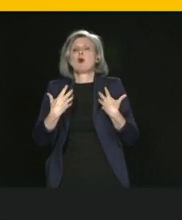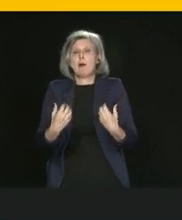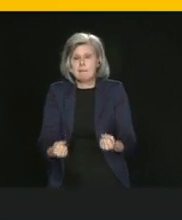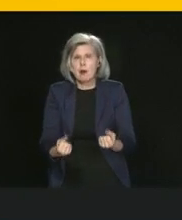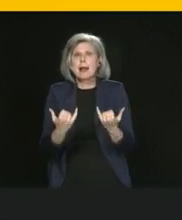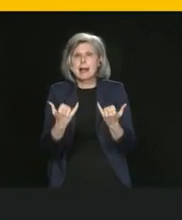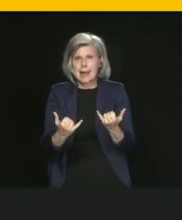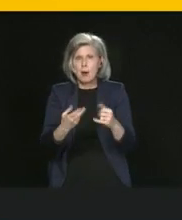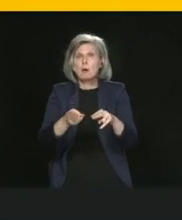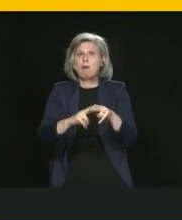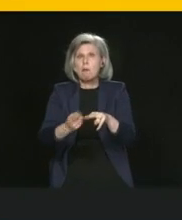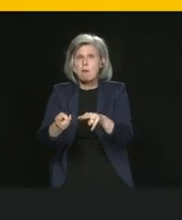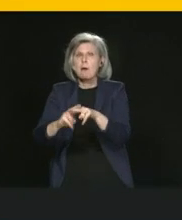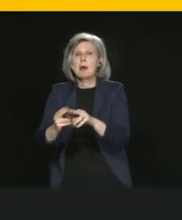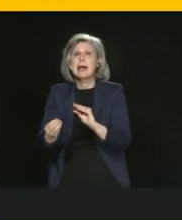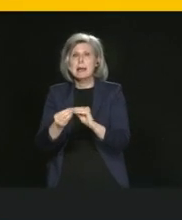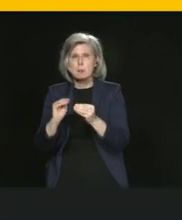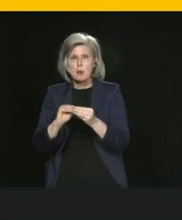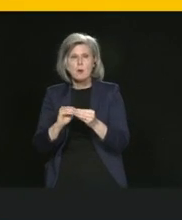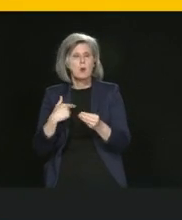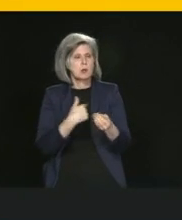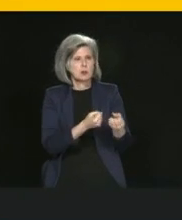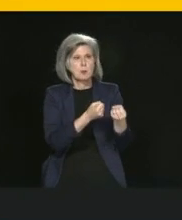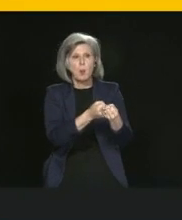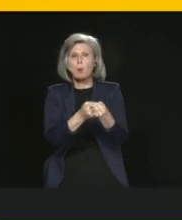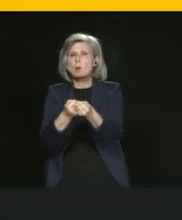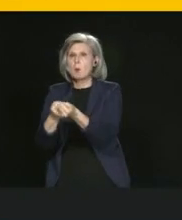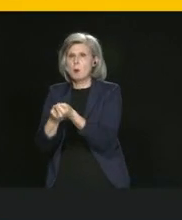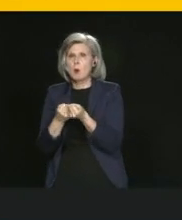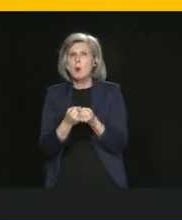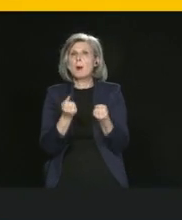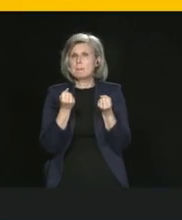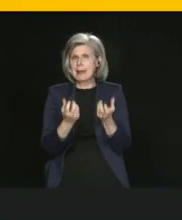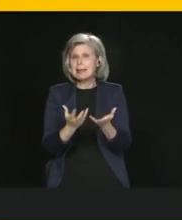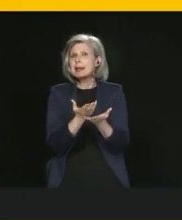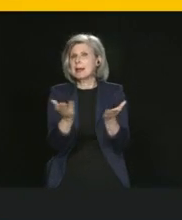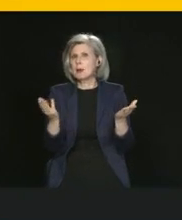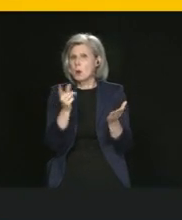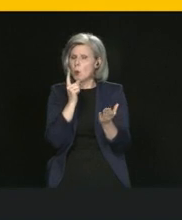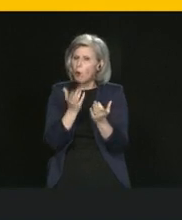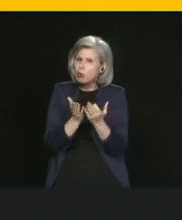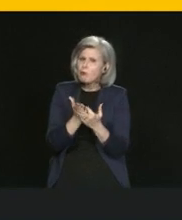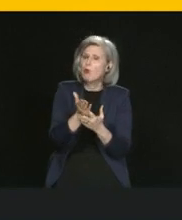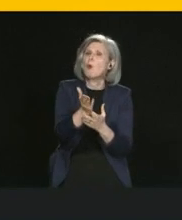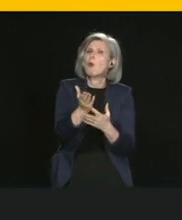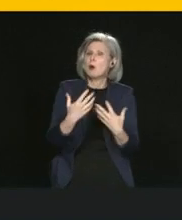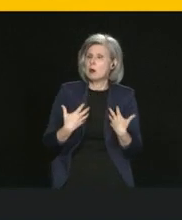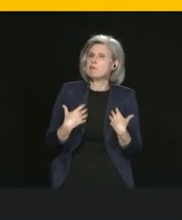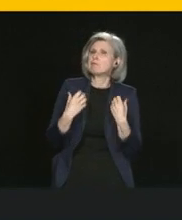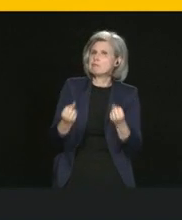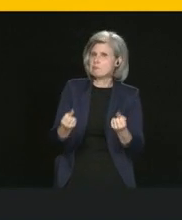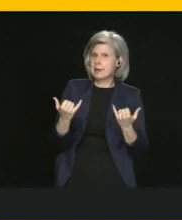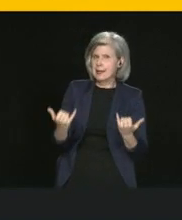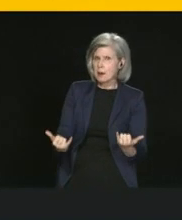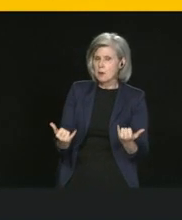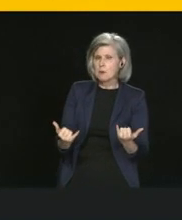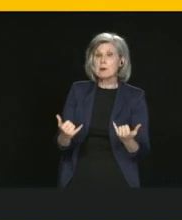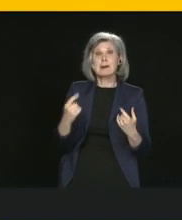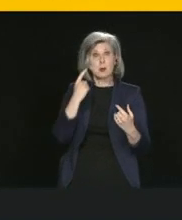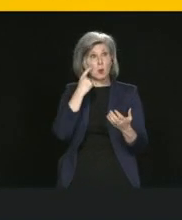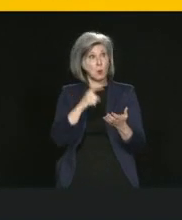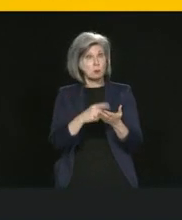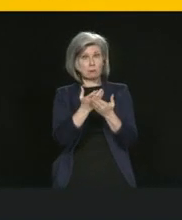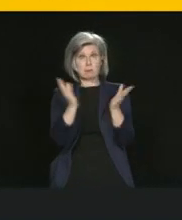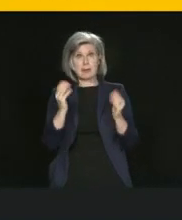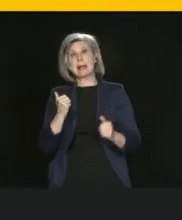of their illness. However, even though the epidemic growth has slowed considerably across the country, and we can now see